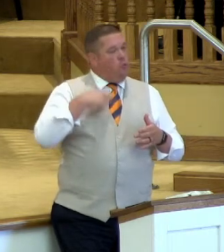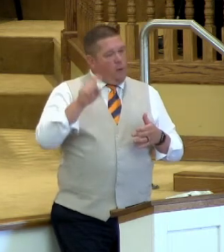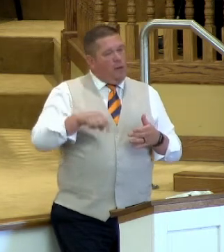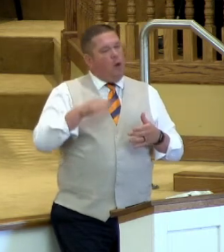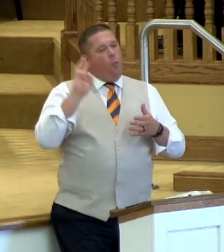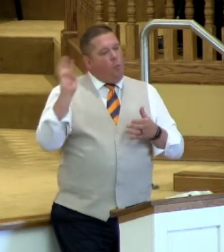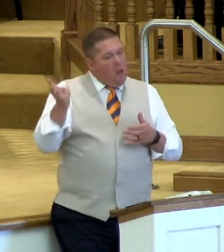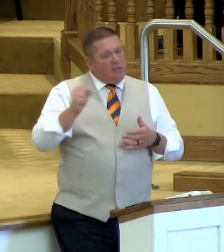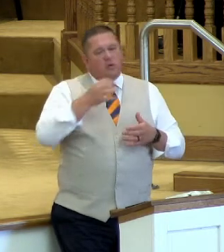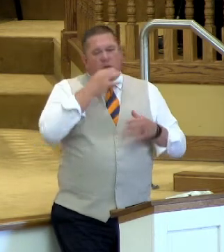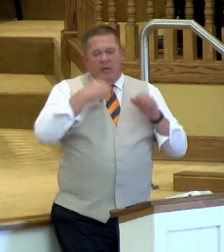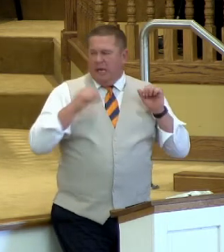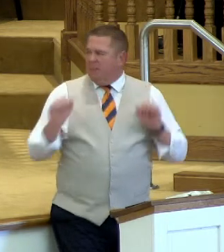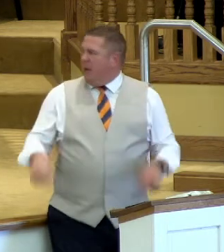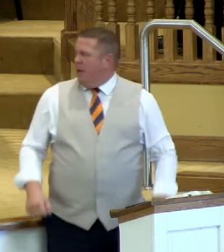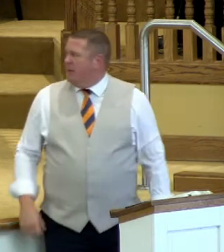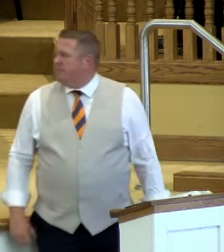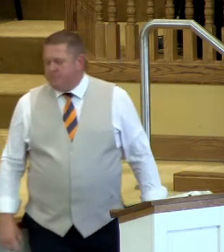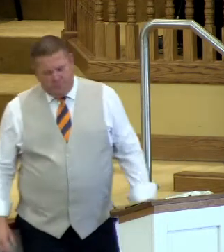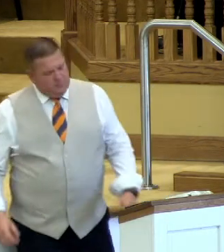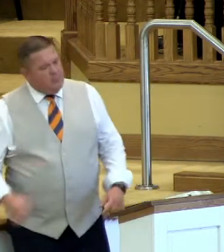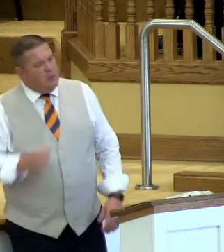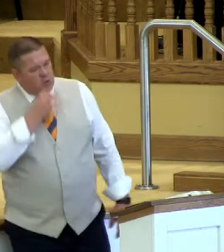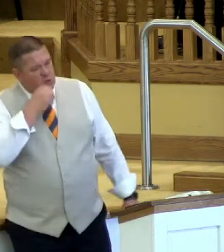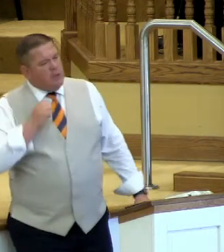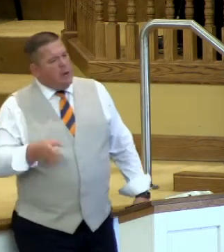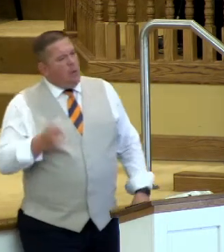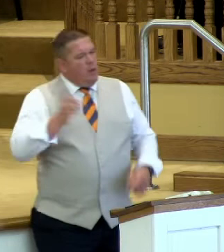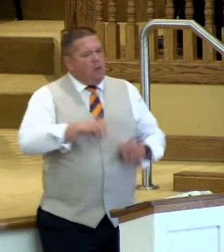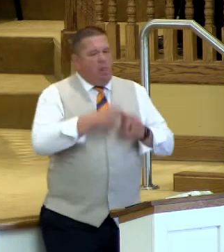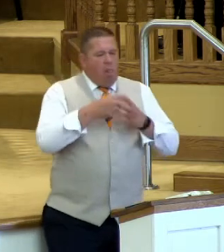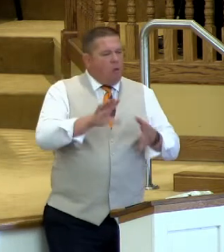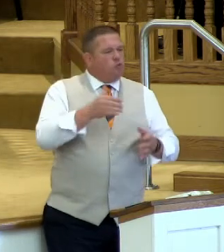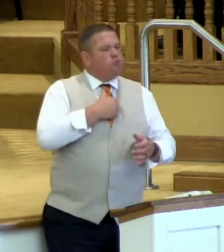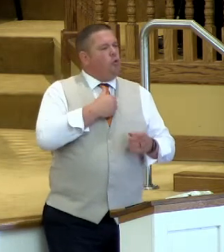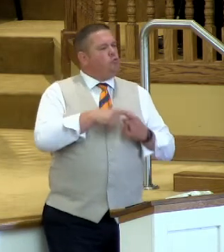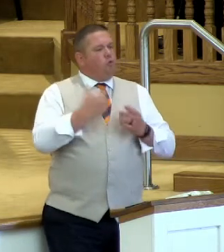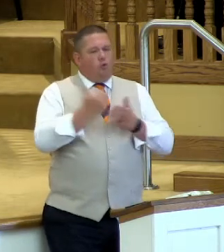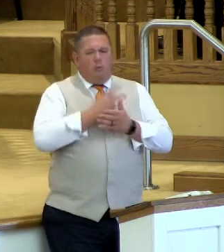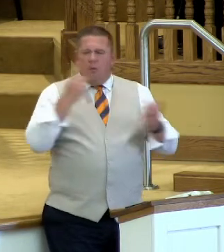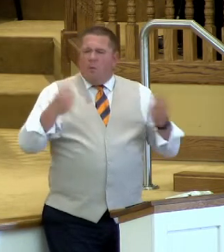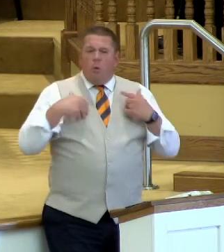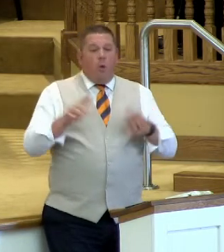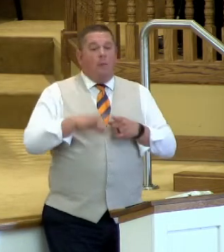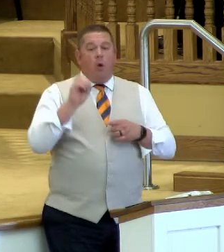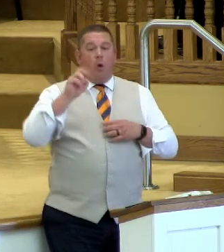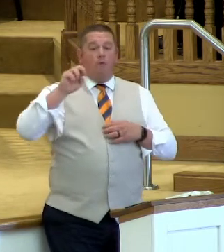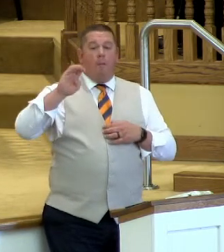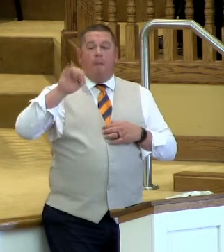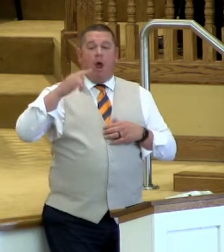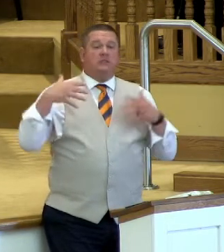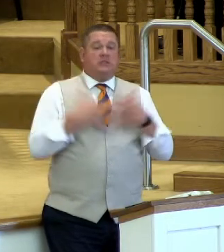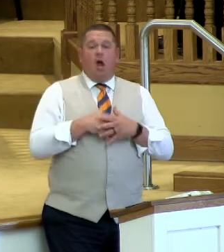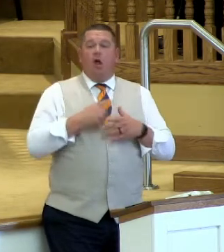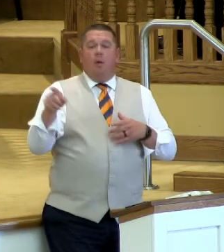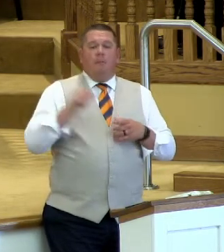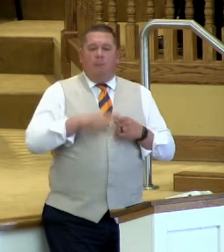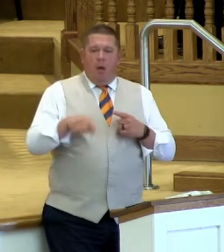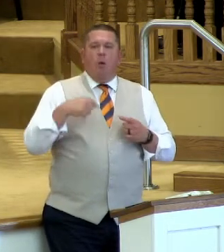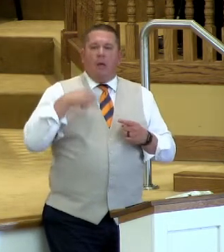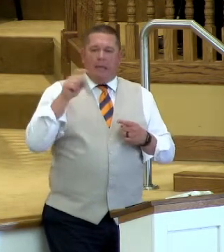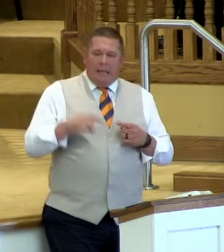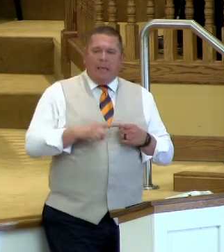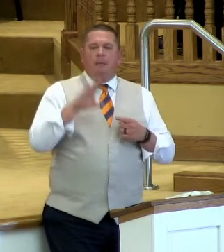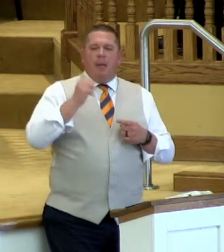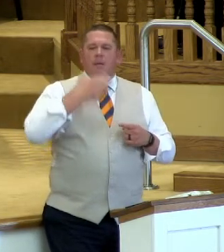need to be witnessing as soon as we get the opportunity. We need to be witnessing to lost souls, to newcomers as soon. I mean, we don't want to be overbearing or scary with it, but we do